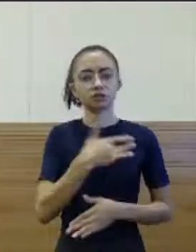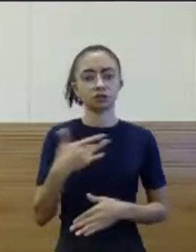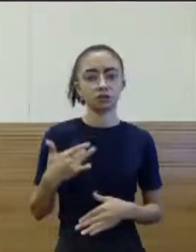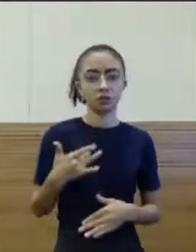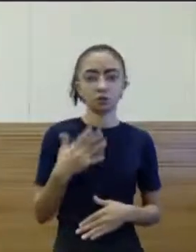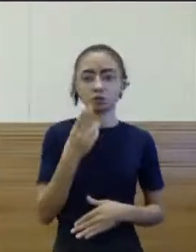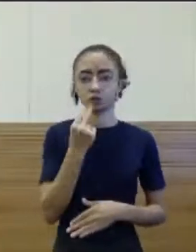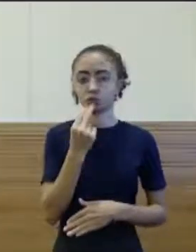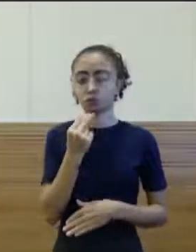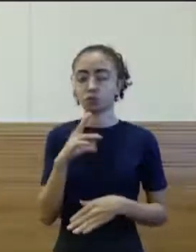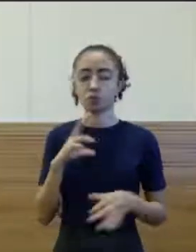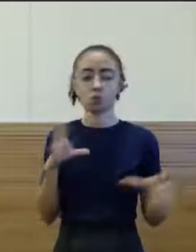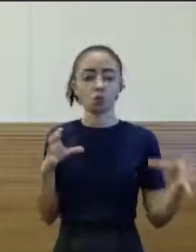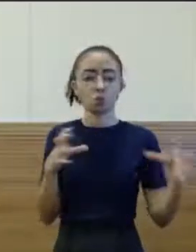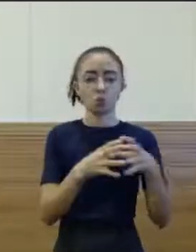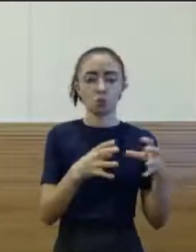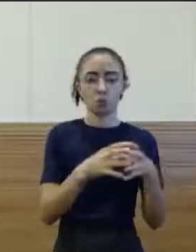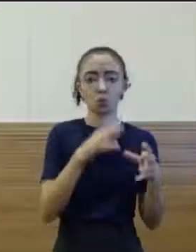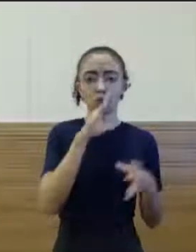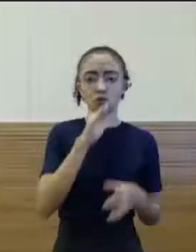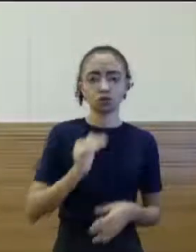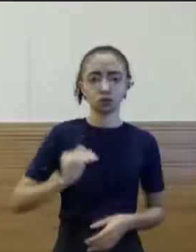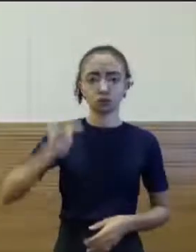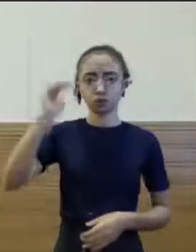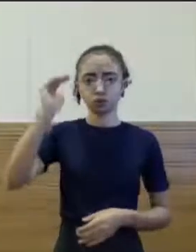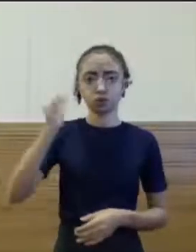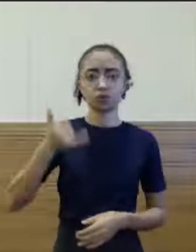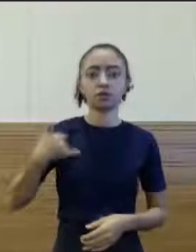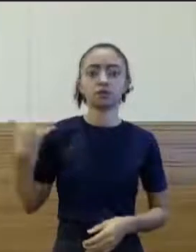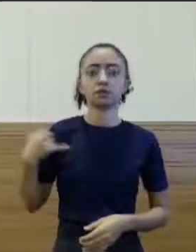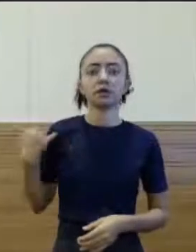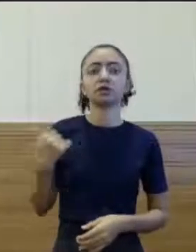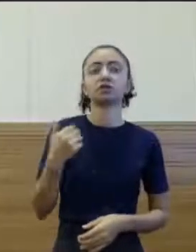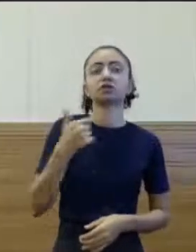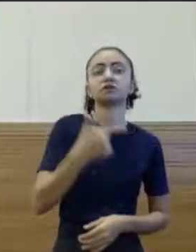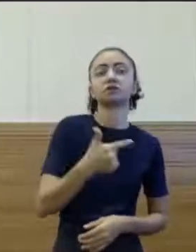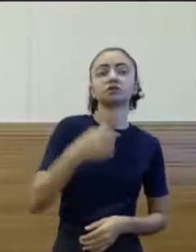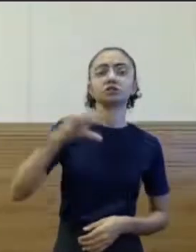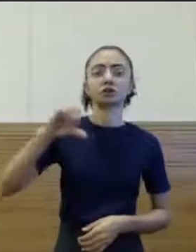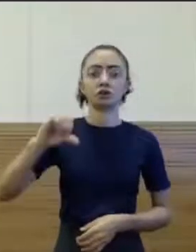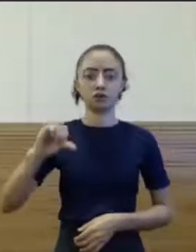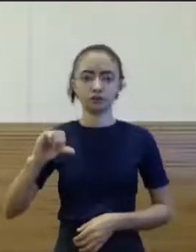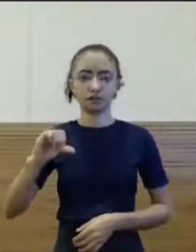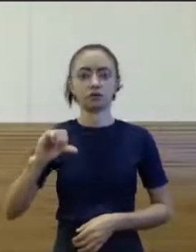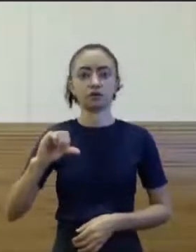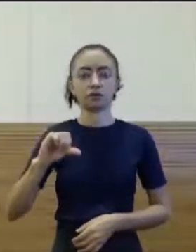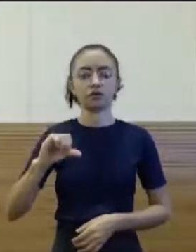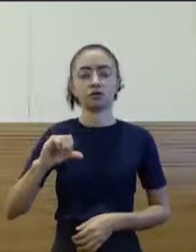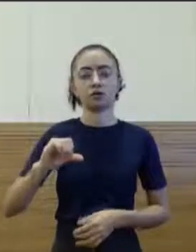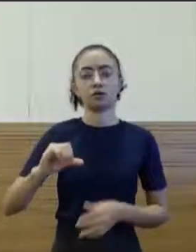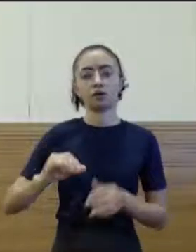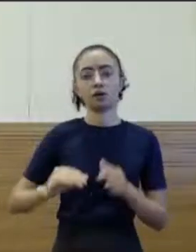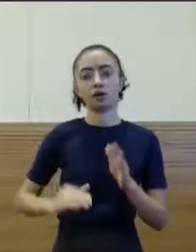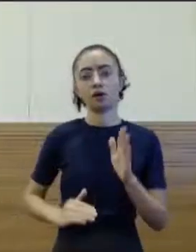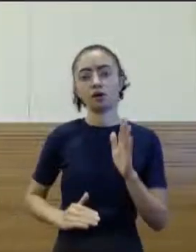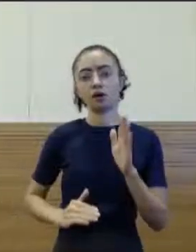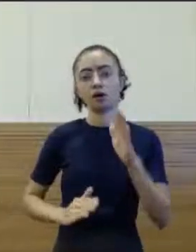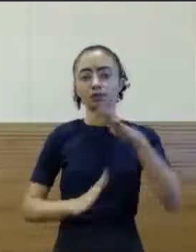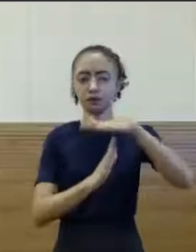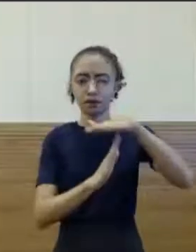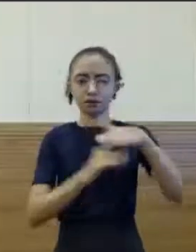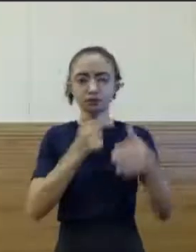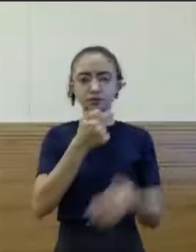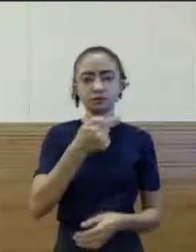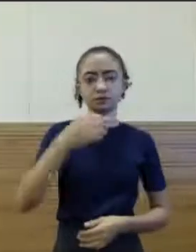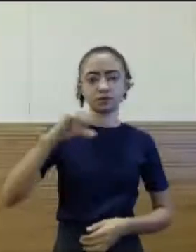in the group of adults from 20 to 69 years of age, we see that